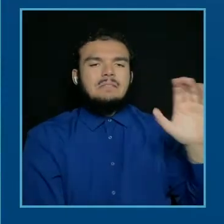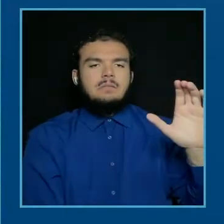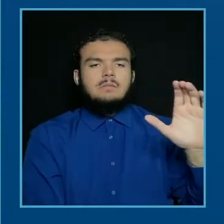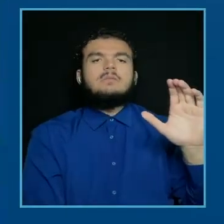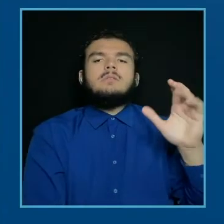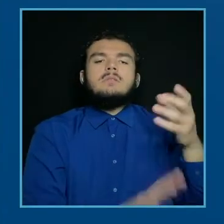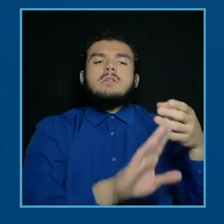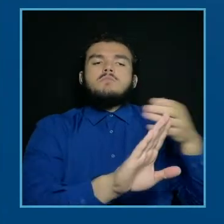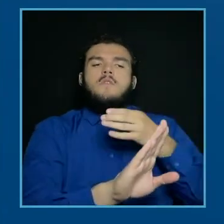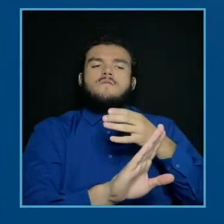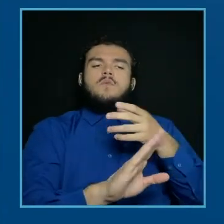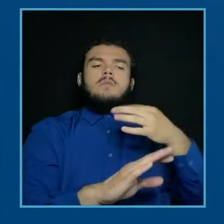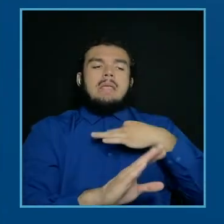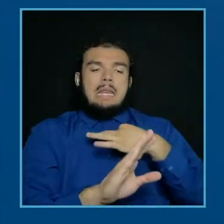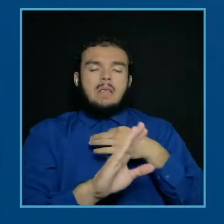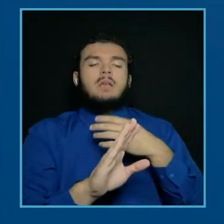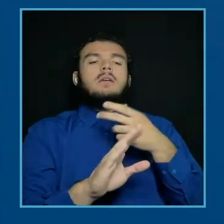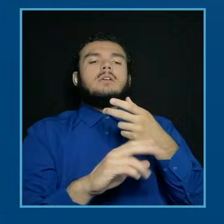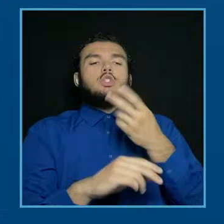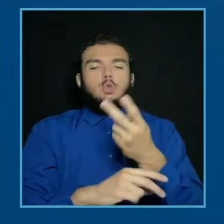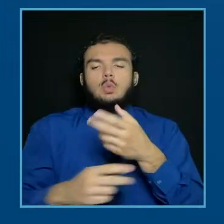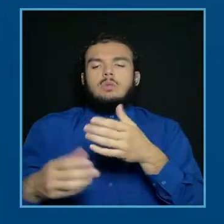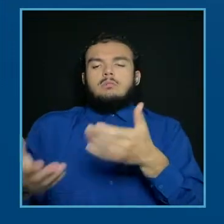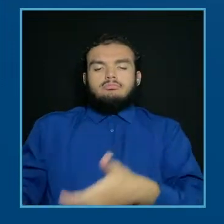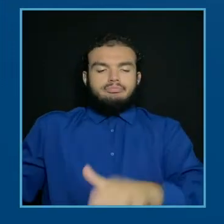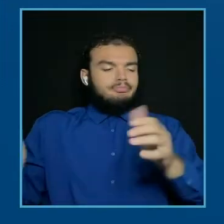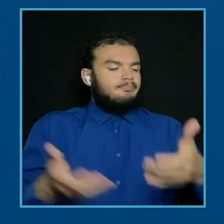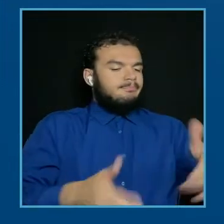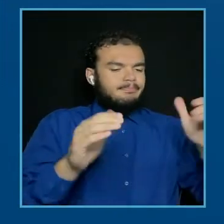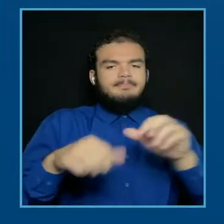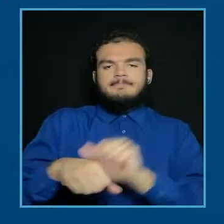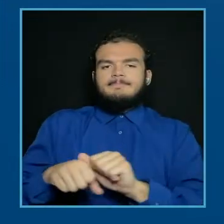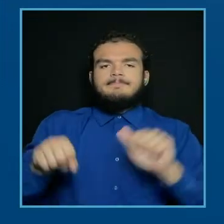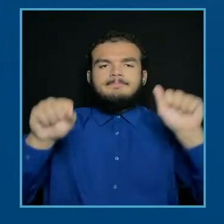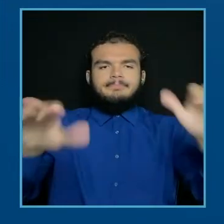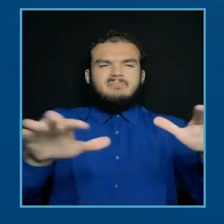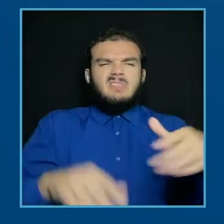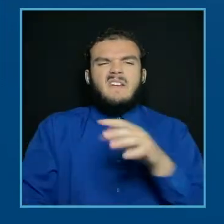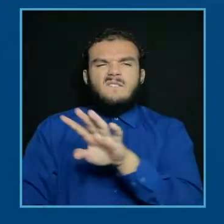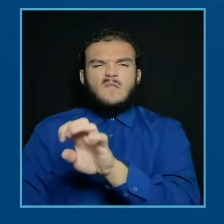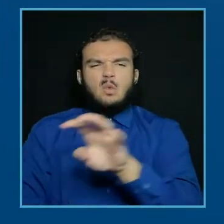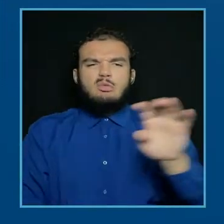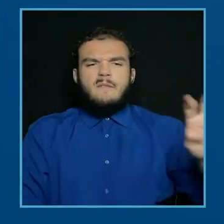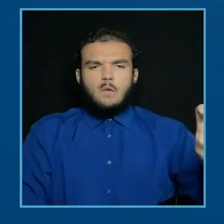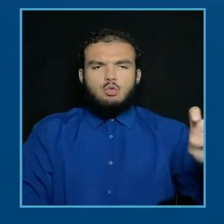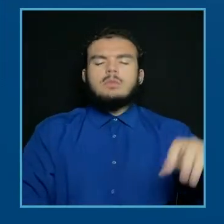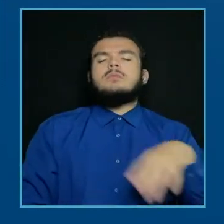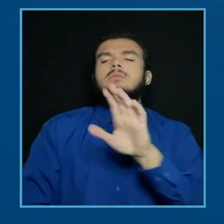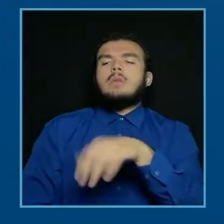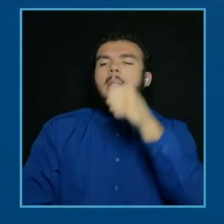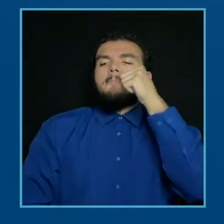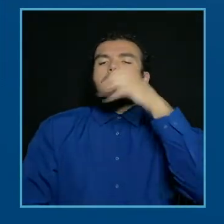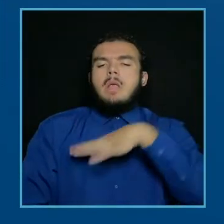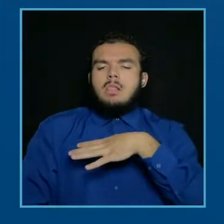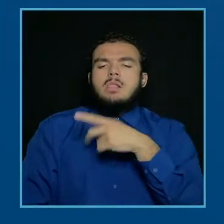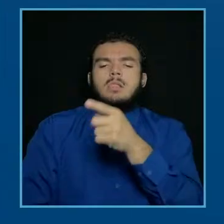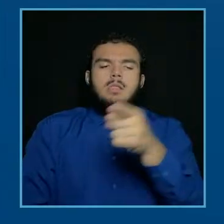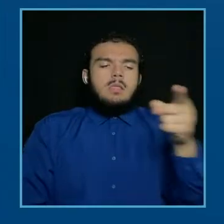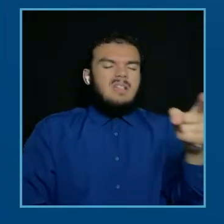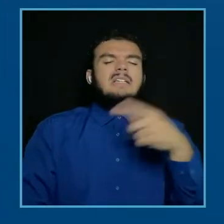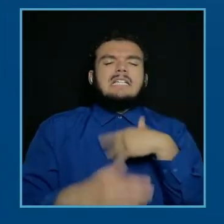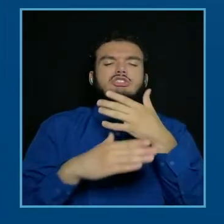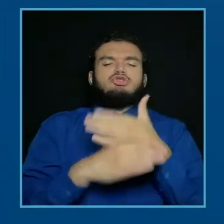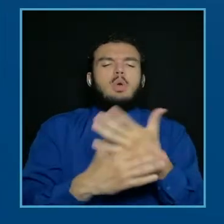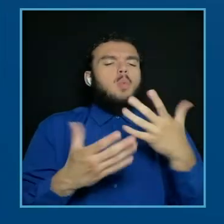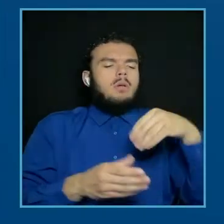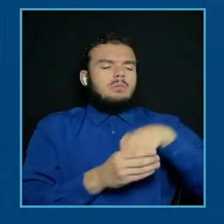the candidates two baskets, each containing about 400 votes. It then told the male candidates that they could share the contents of the